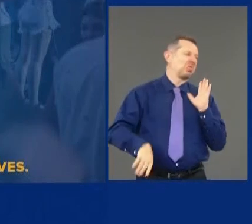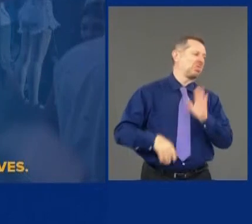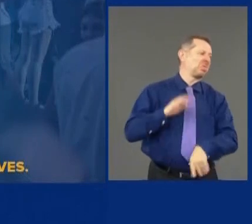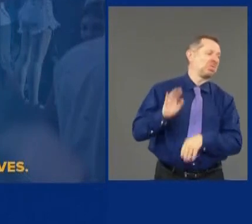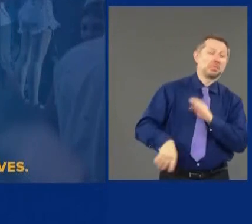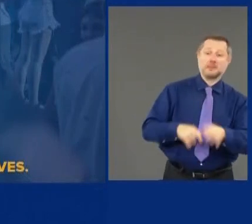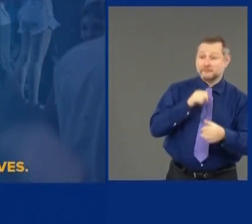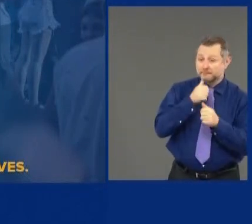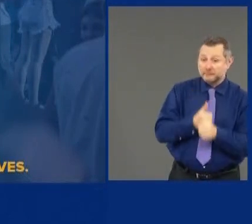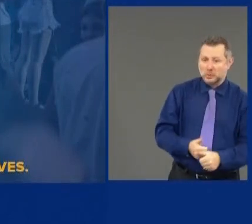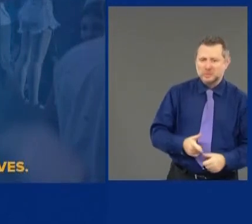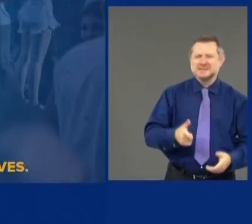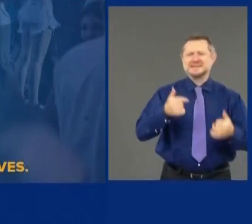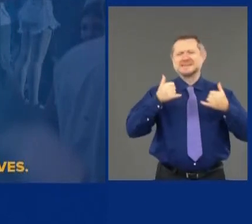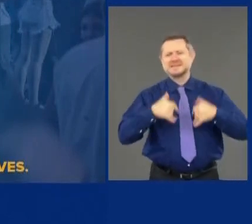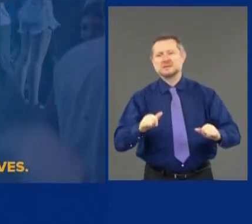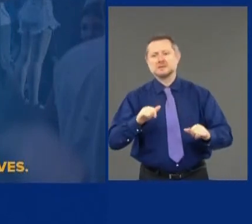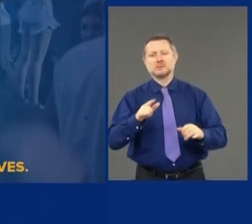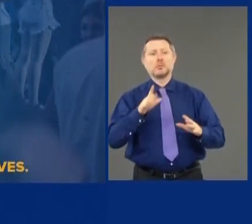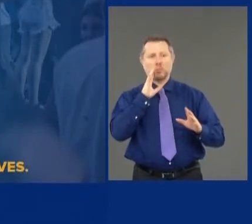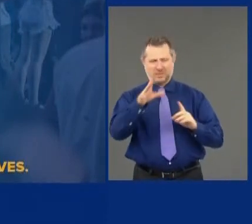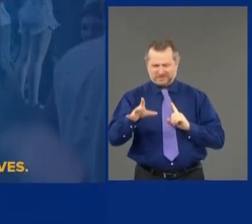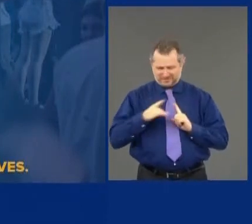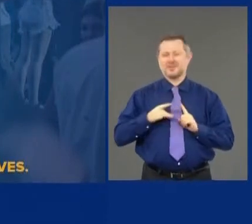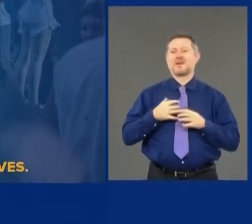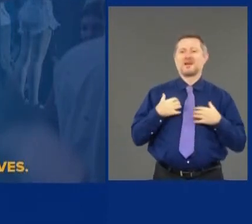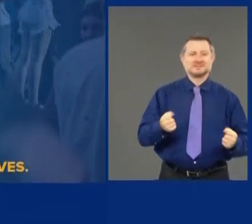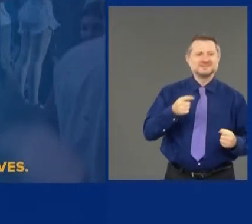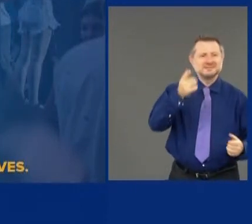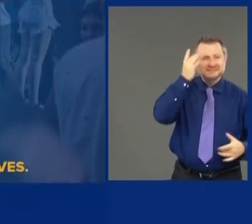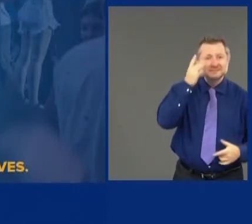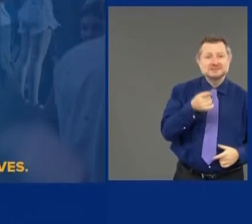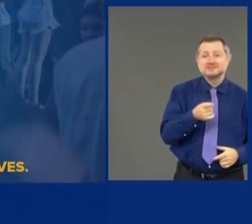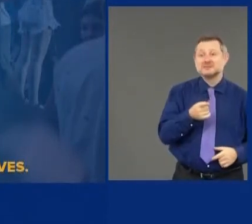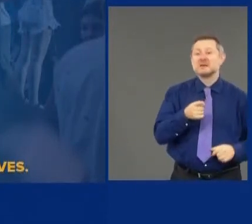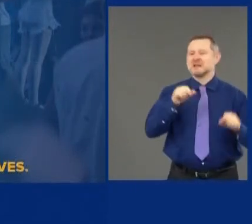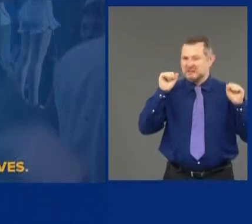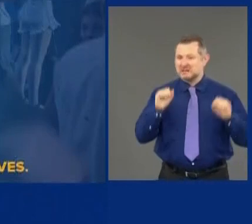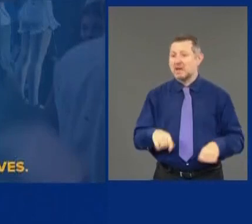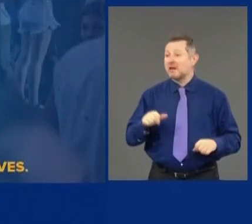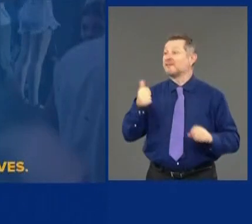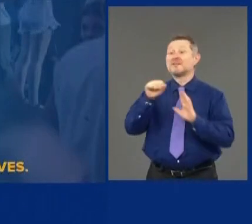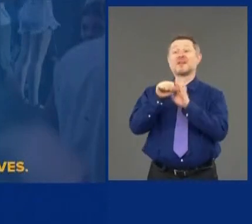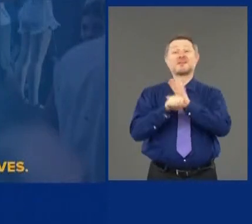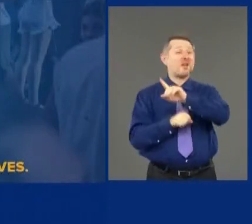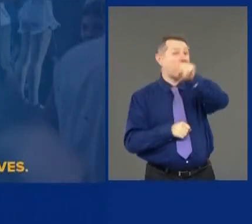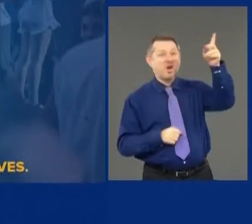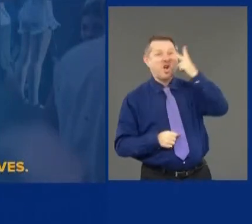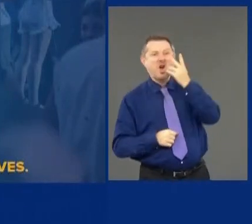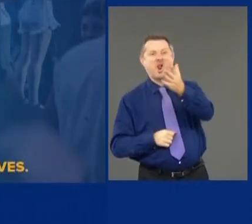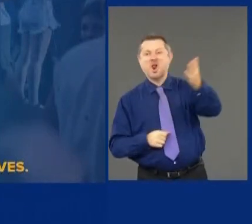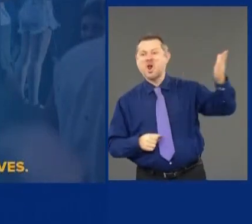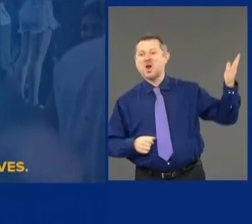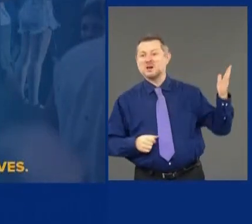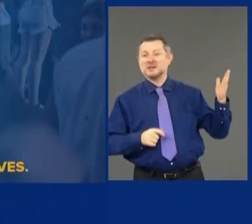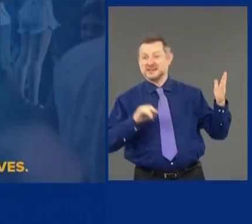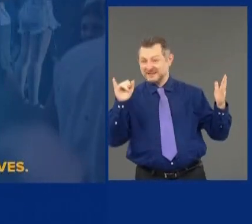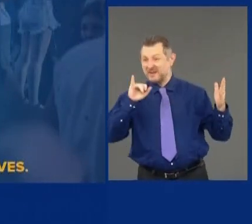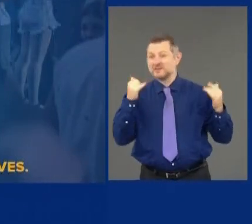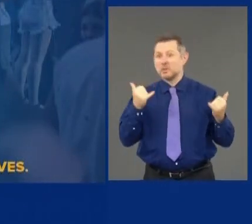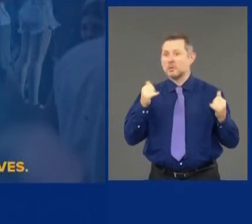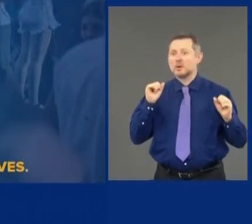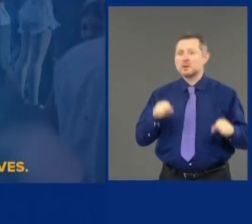can get sick. Look around the country. Look at the places where young people are getting sick, and they're now sitting in